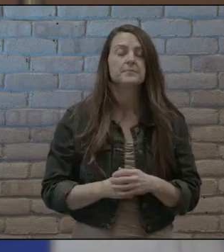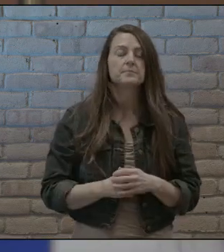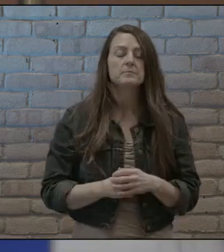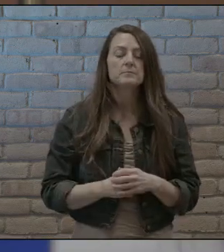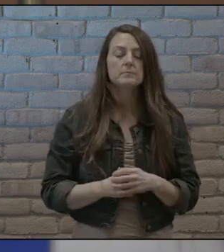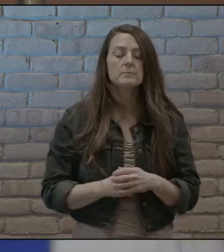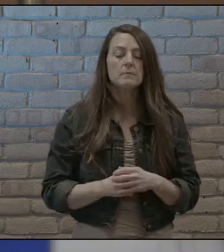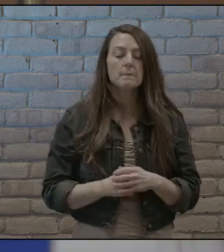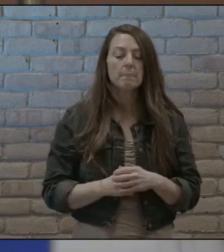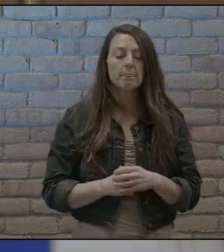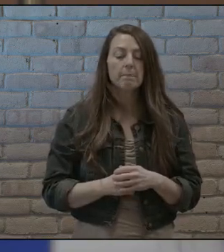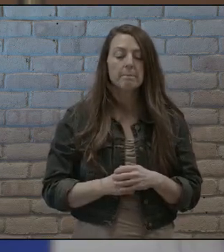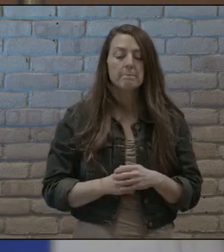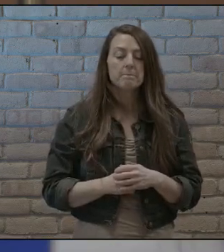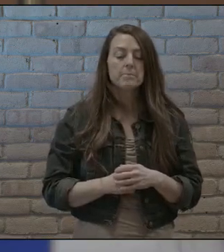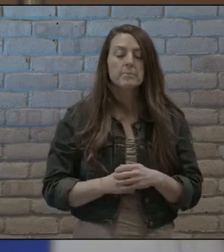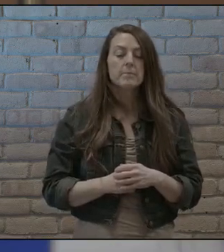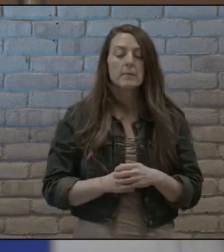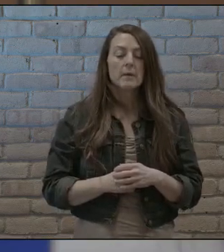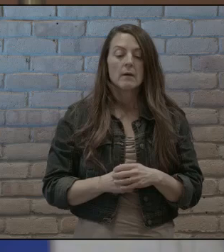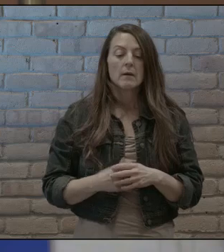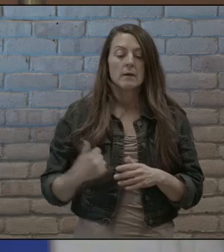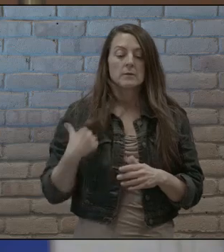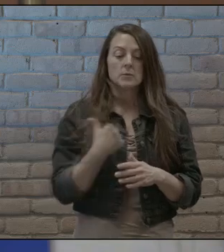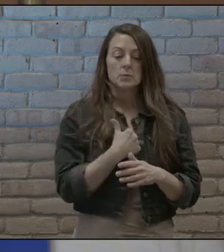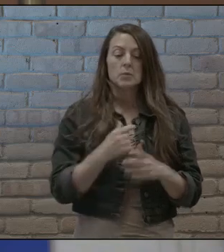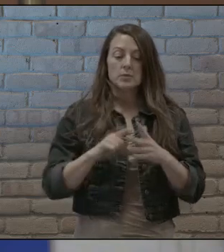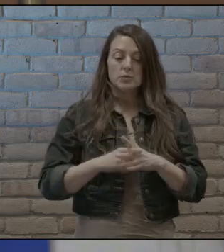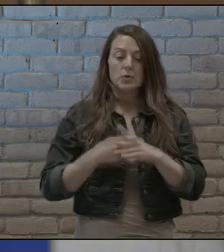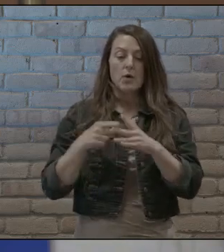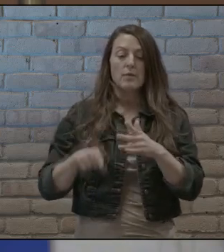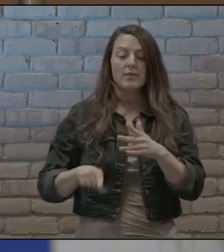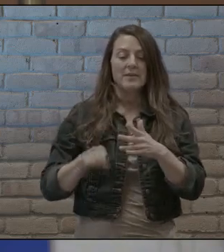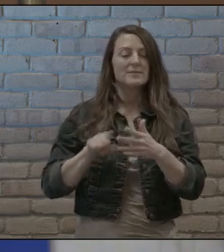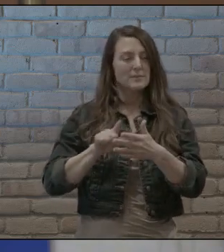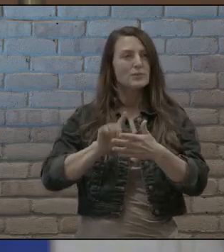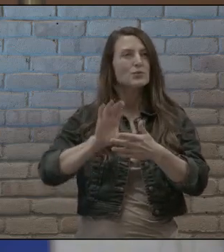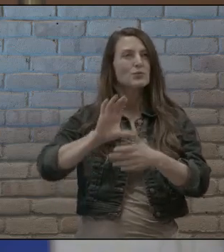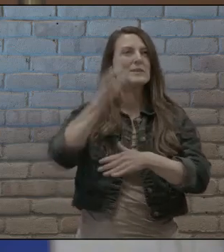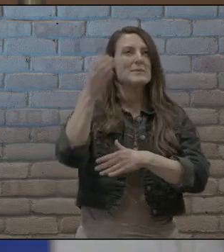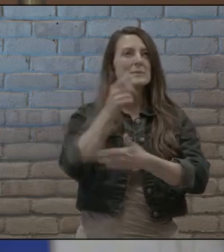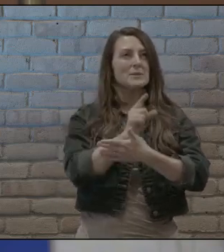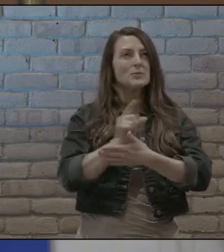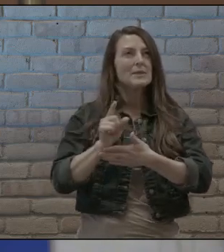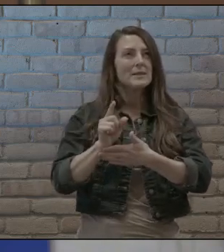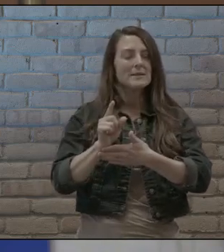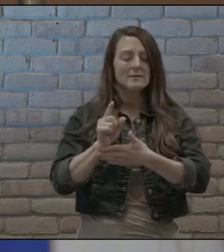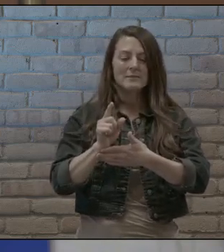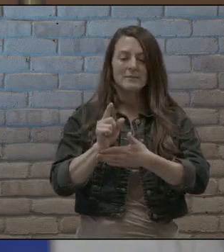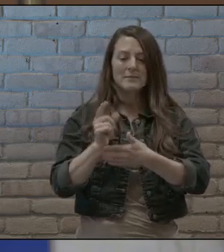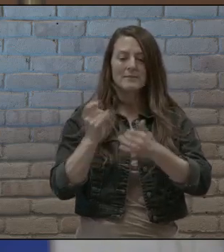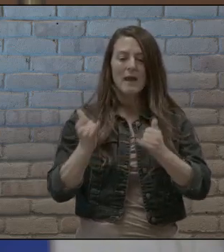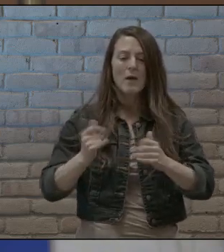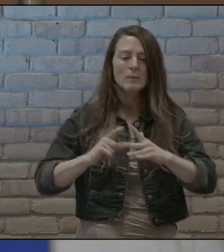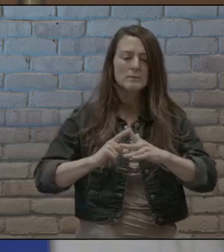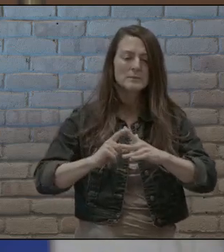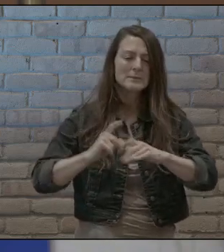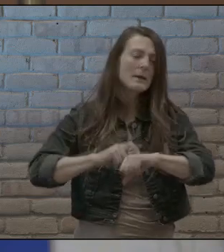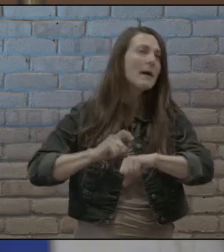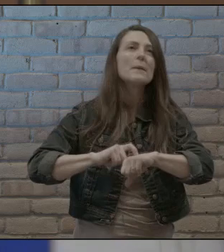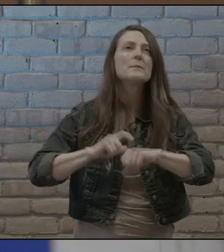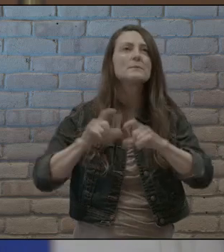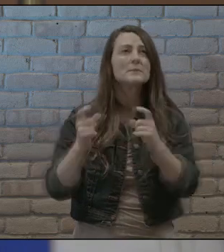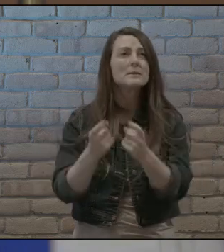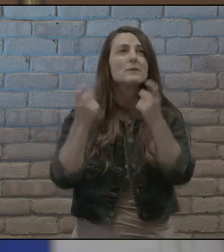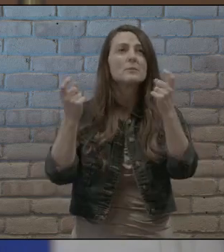And so, as we enter into this week of Christmas, as we enter into this time of celebration, Lord, we know